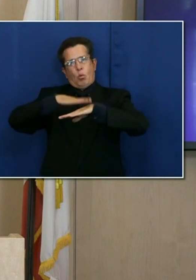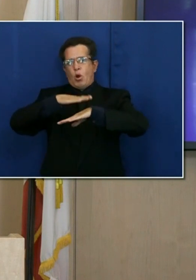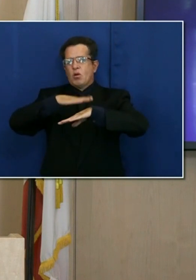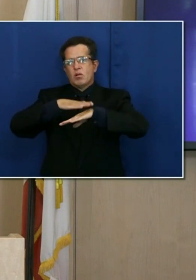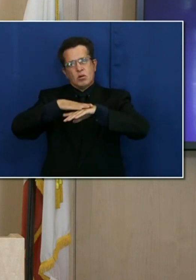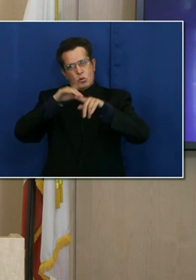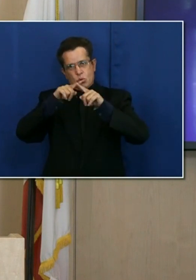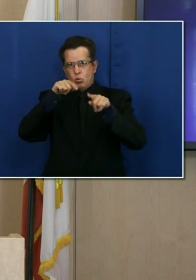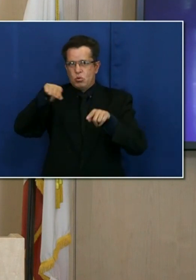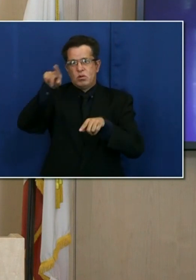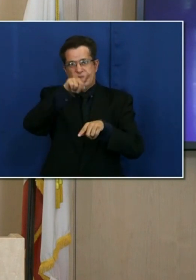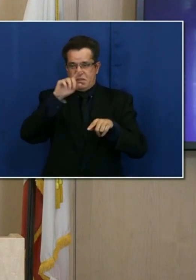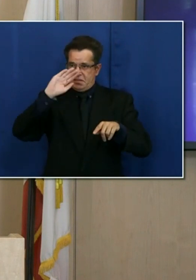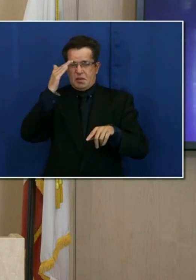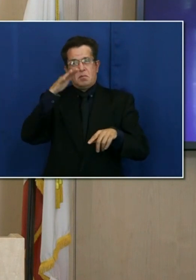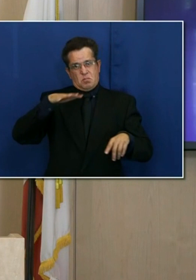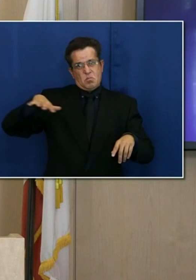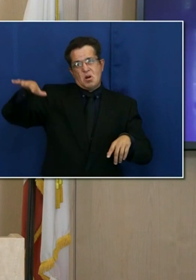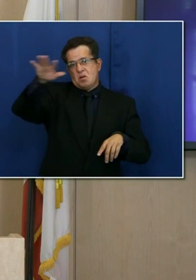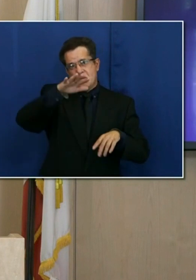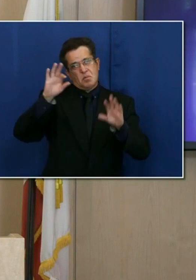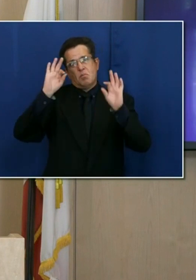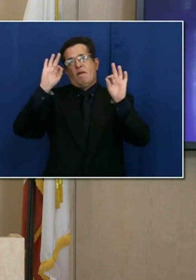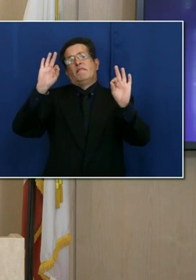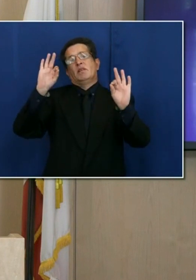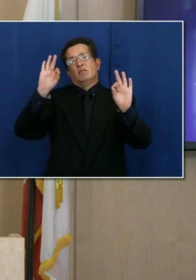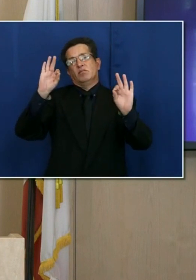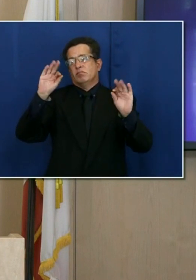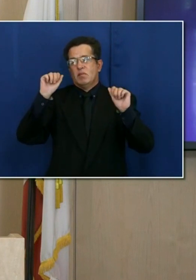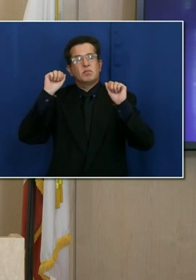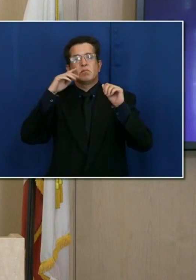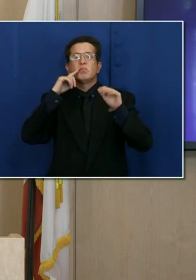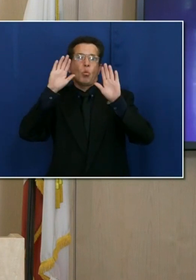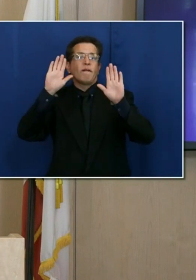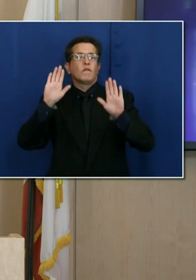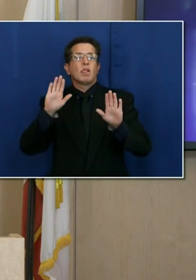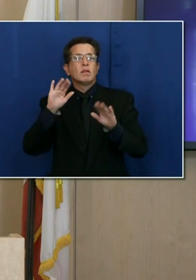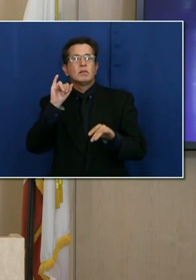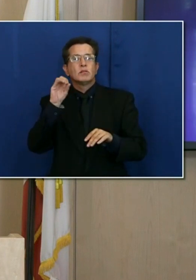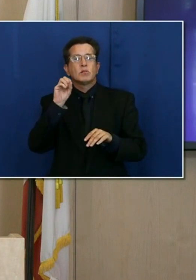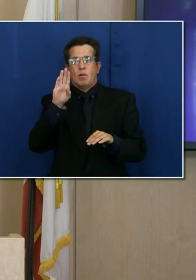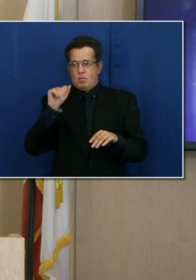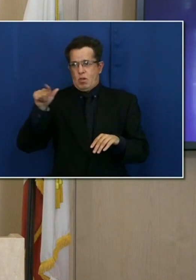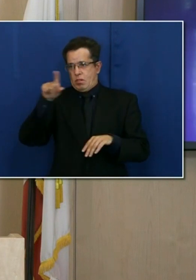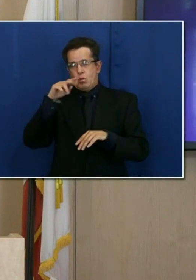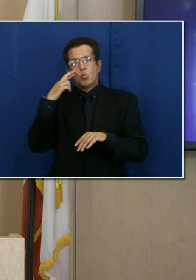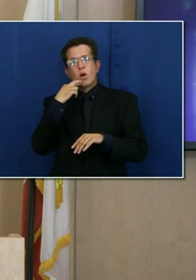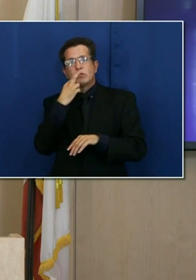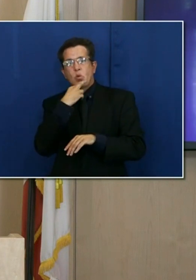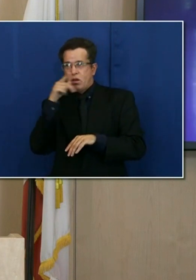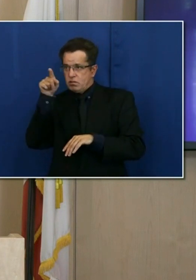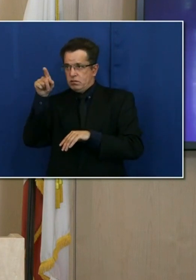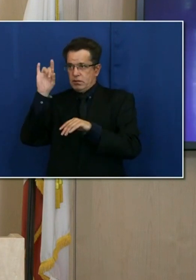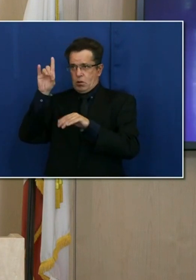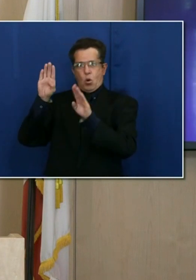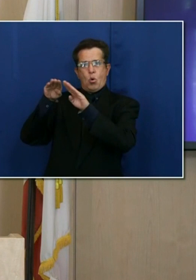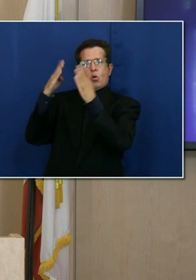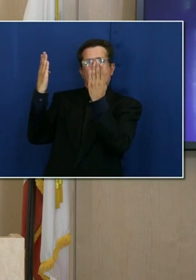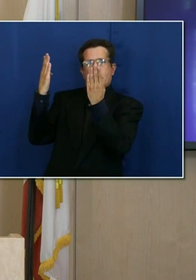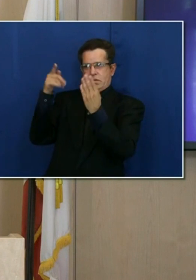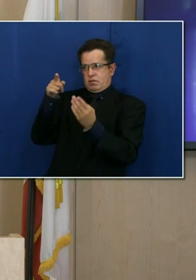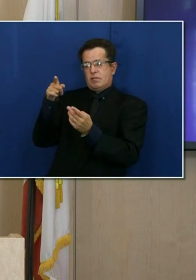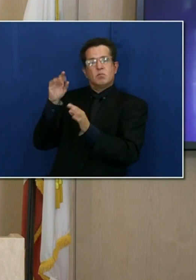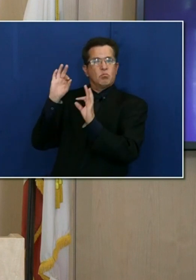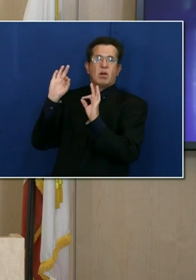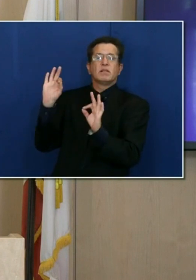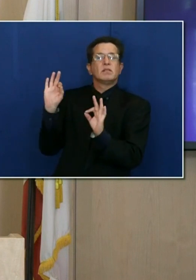I think, is doing a pretty decent job. I can tell you that the businesses, the restaurants, the folks that have been allowed to reorder have